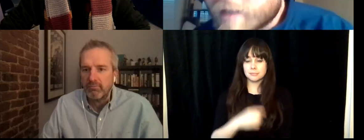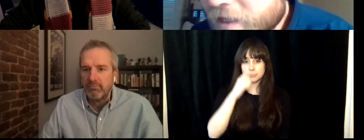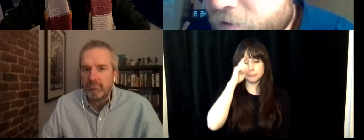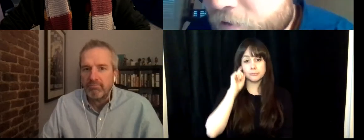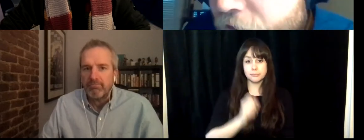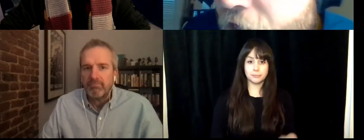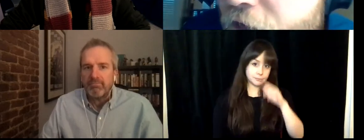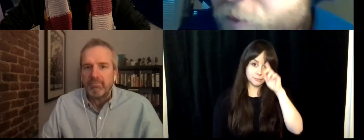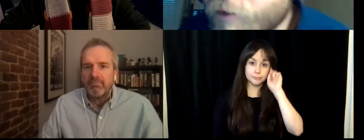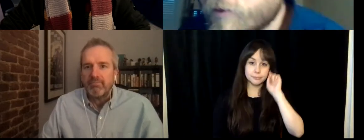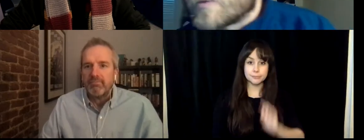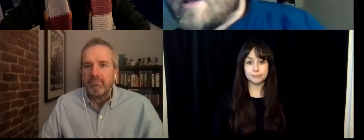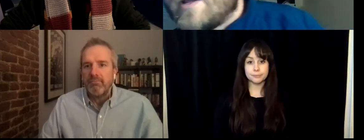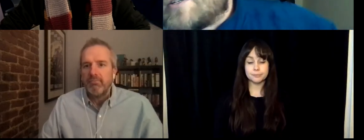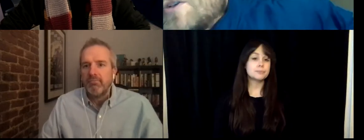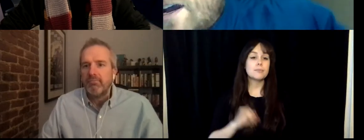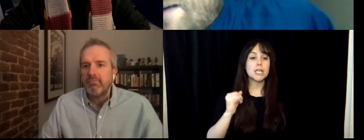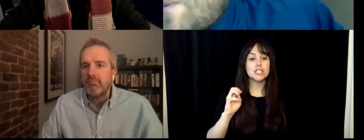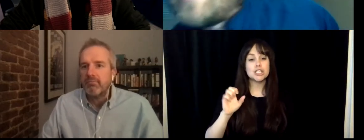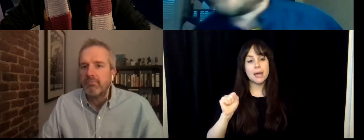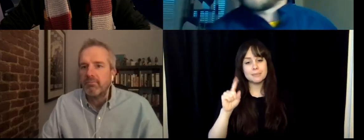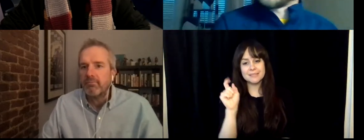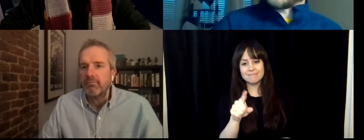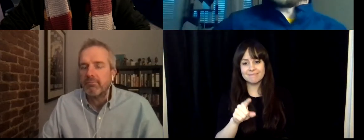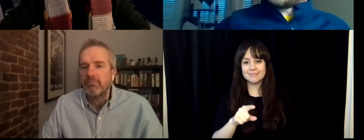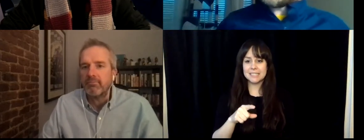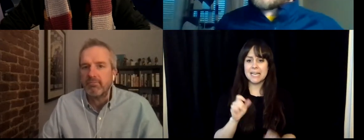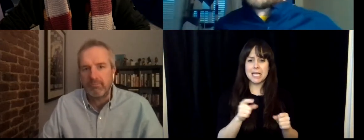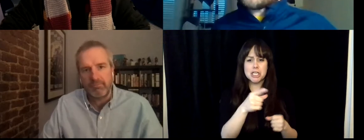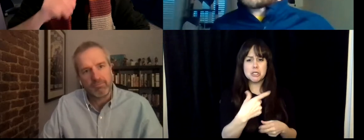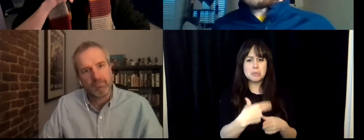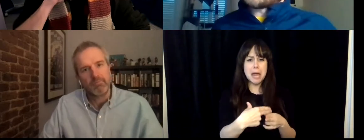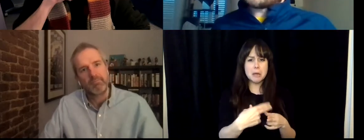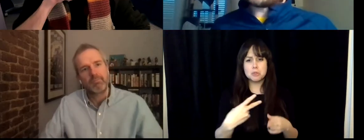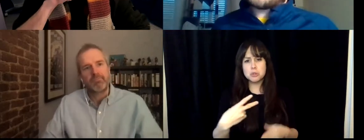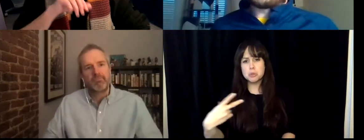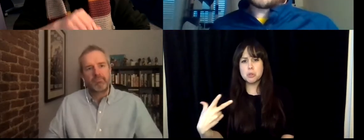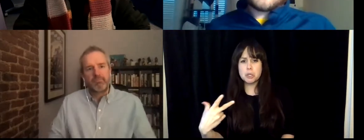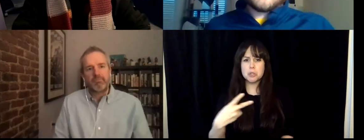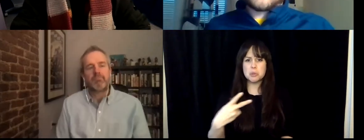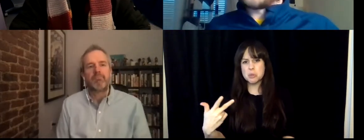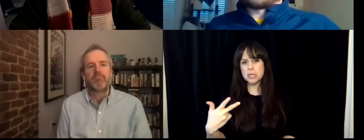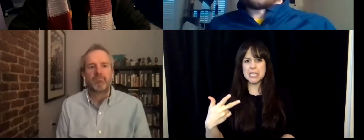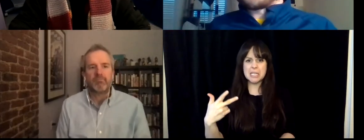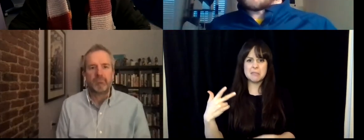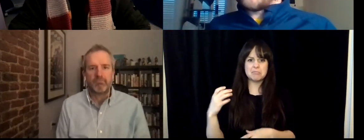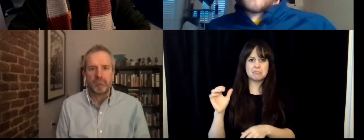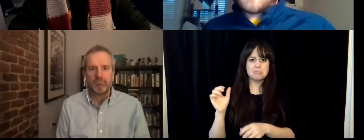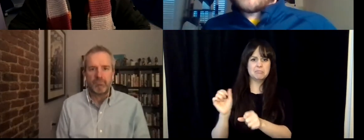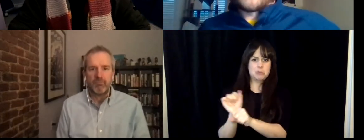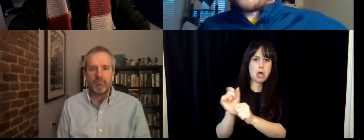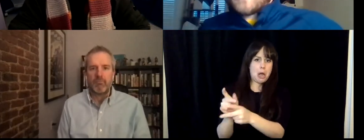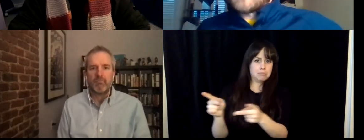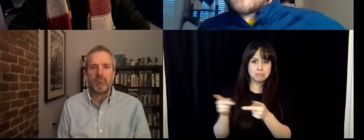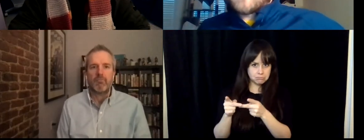James got another one for you. Can you name two or three? This is great. I was meaning to get to this as well. Could you name two or three employers in Virginia, or one